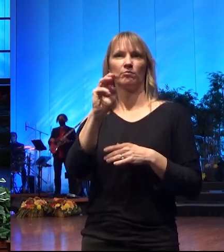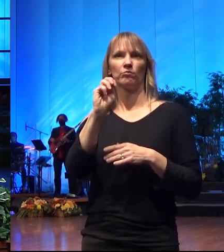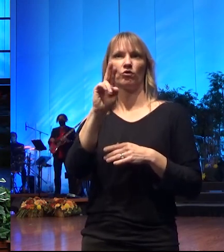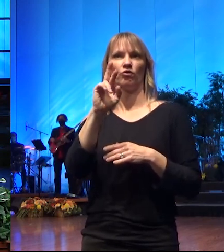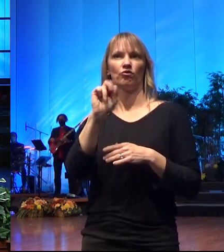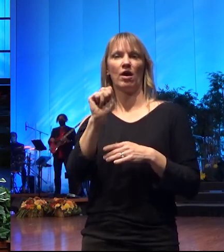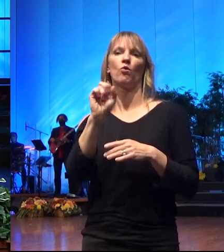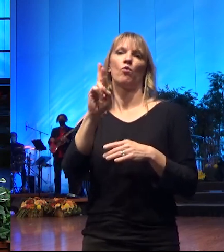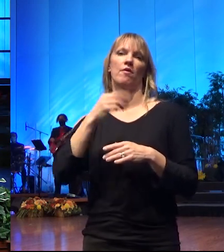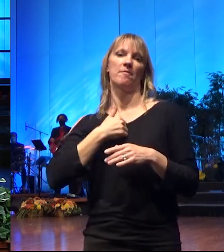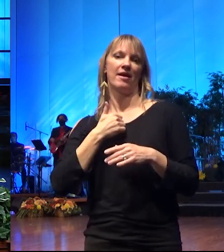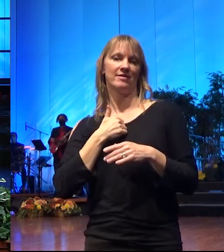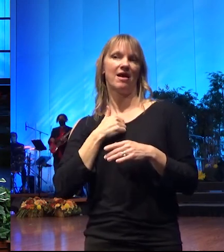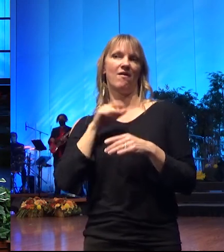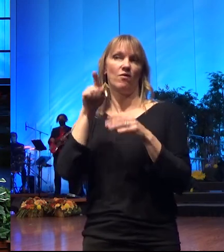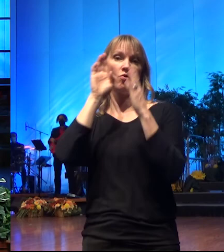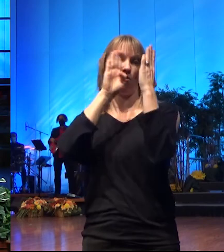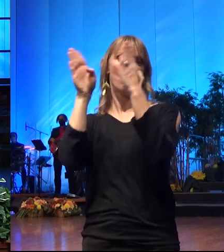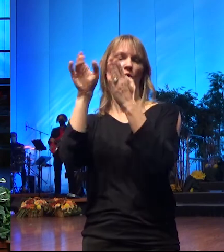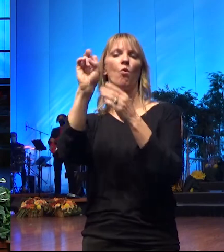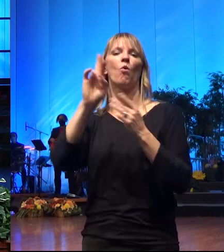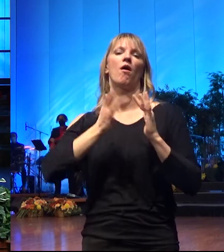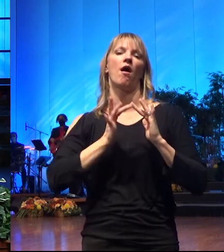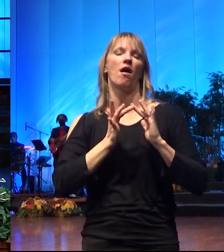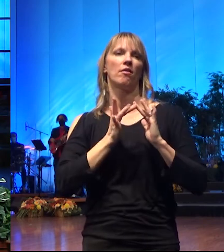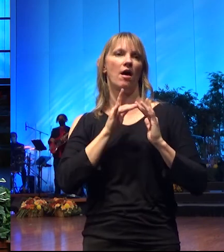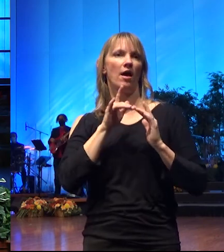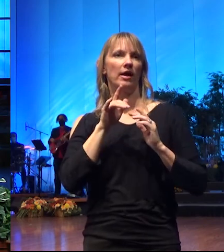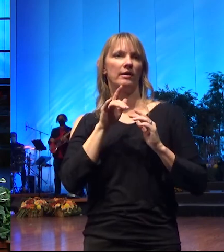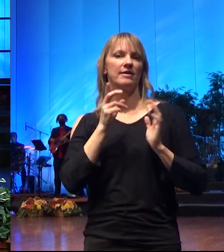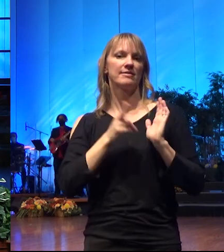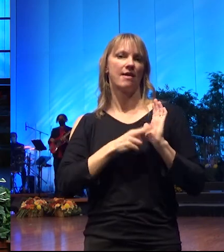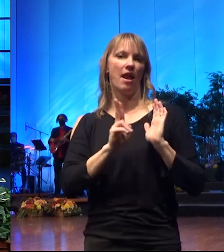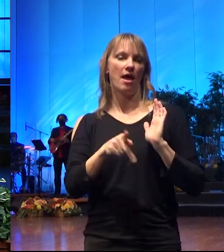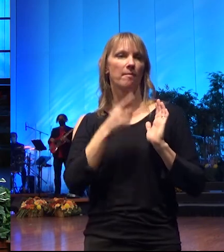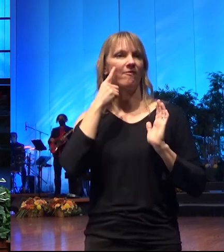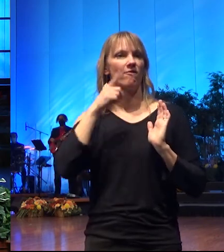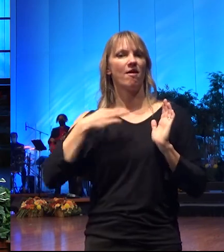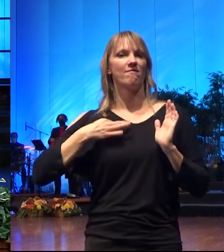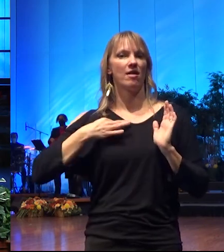all of you, but I especially send it to those of you who volunteer. Thank you.